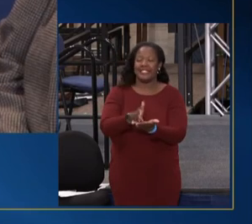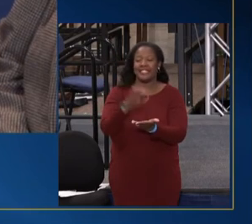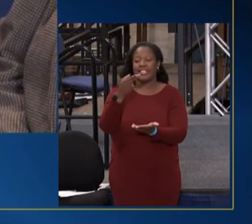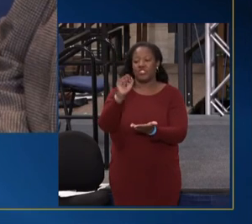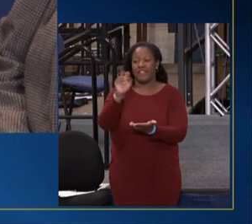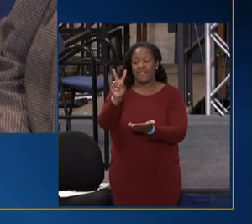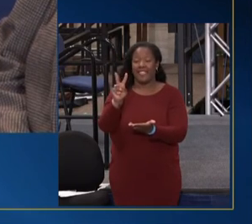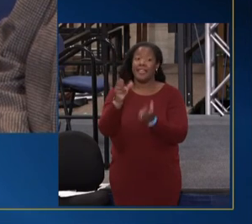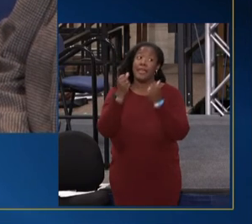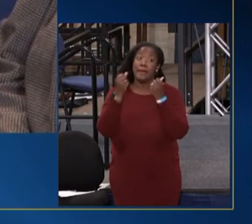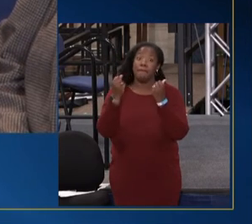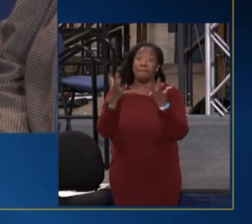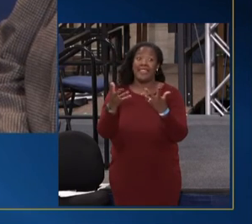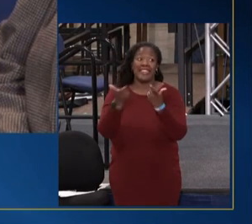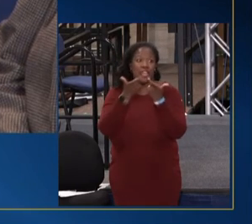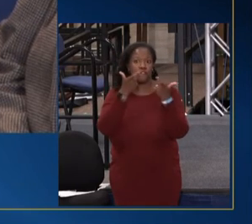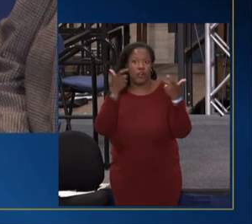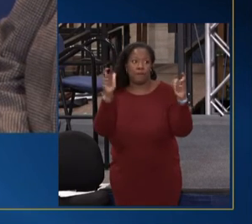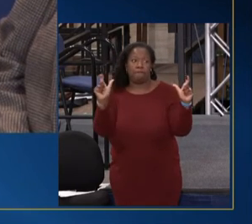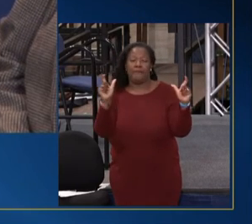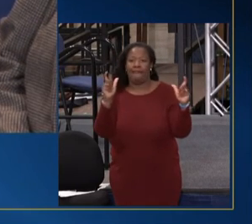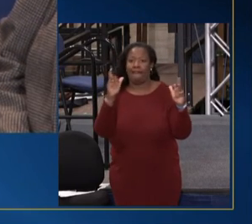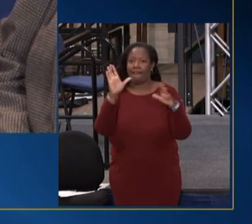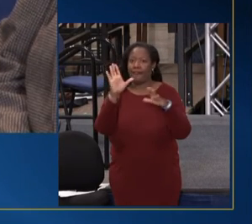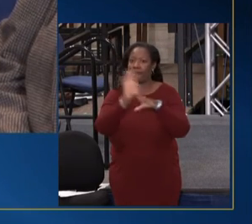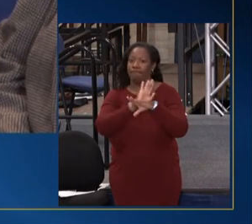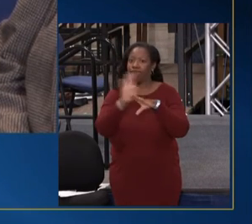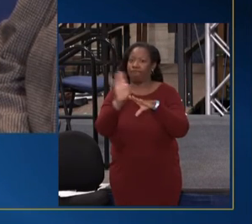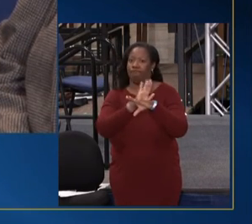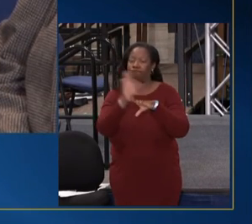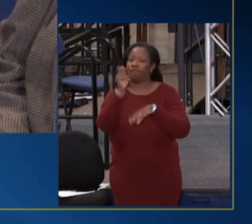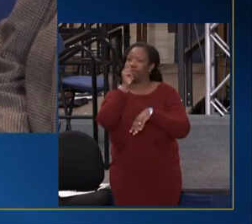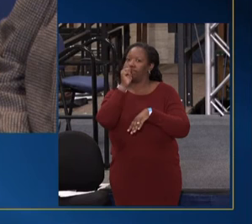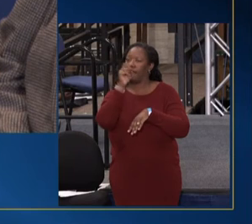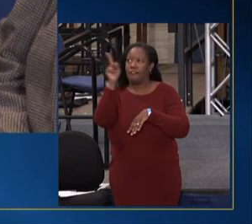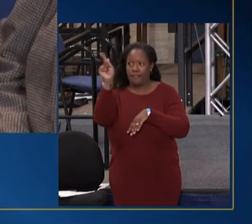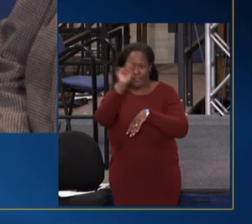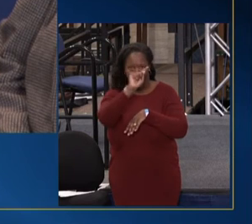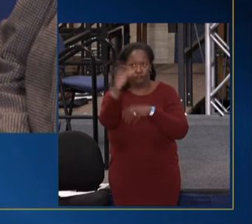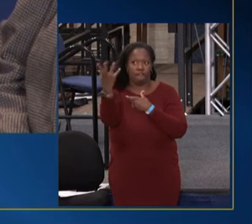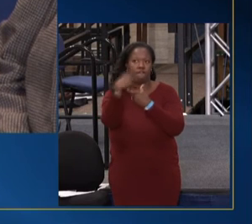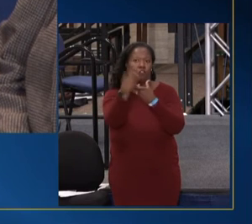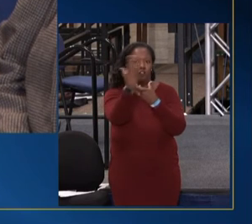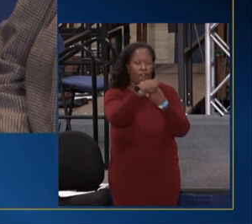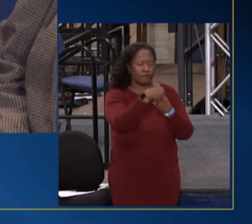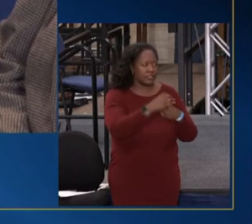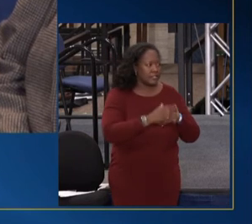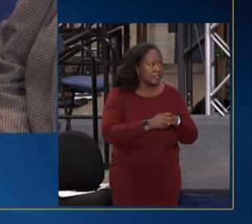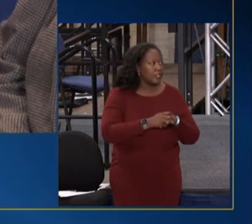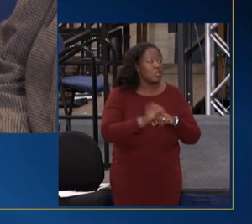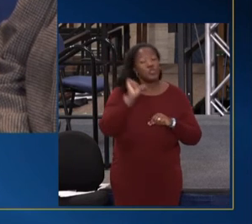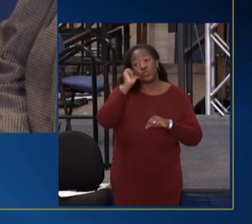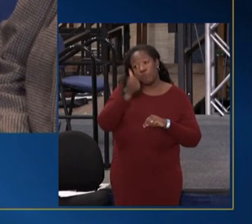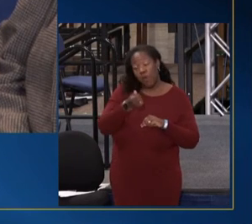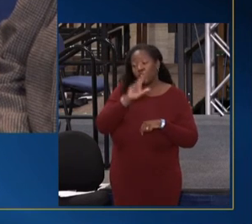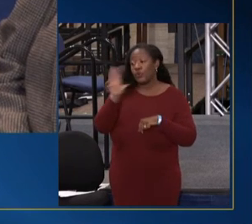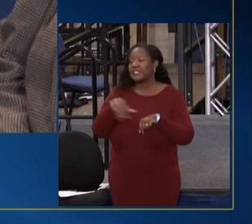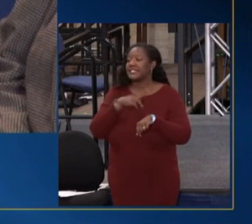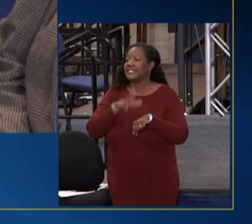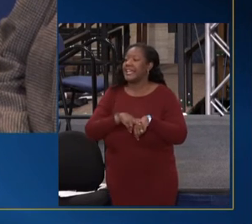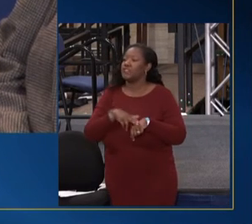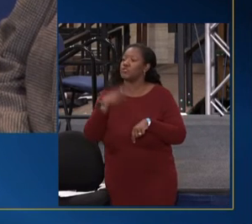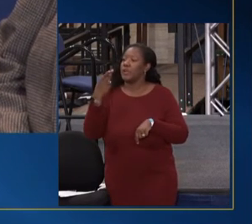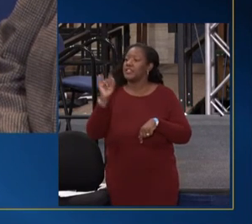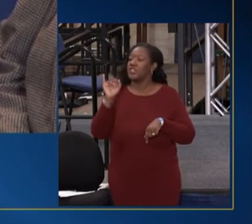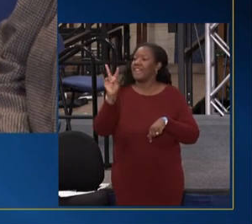name private sector partners are all a part of this, and so they're also doing the work too. Tomorrow is National HIV